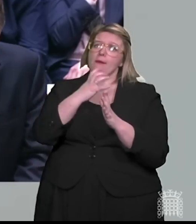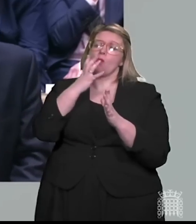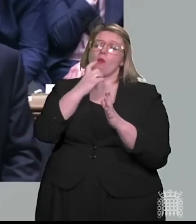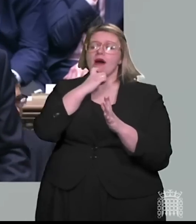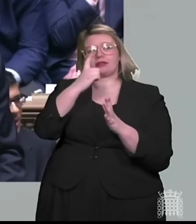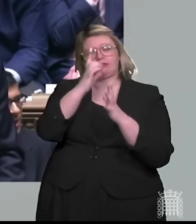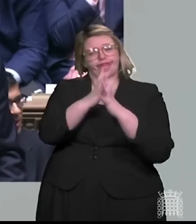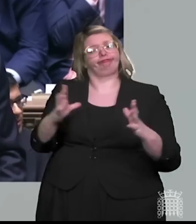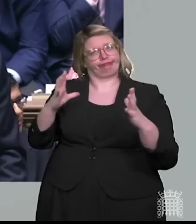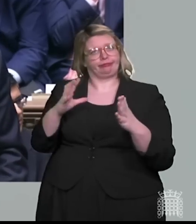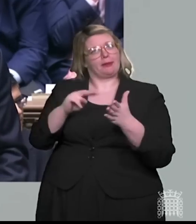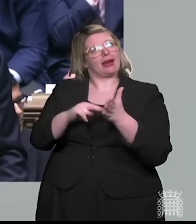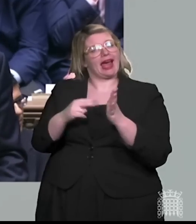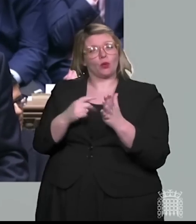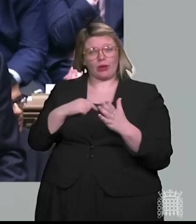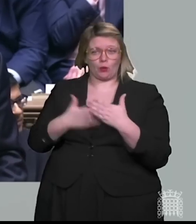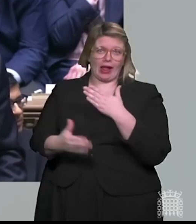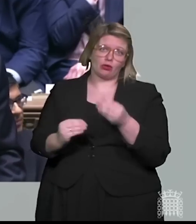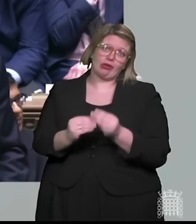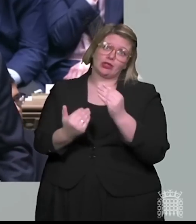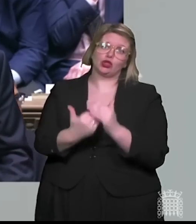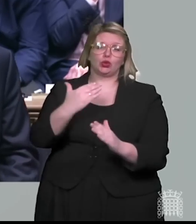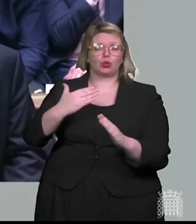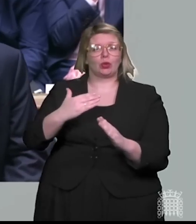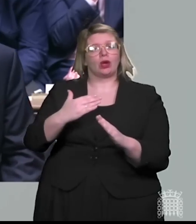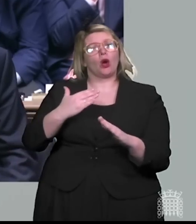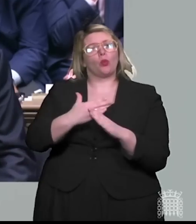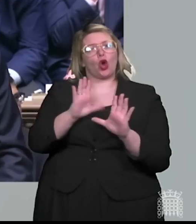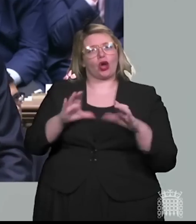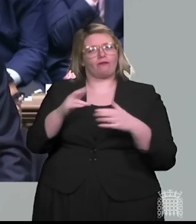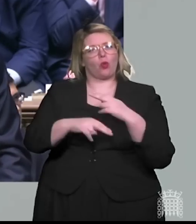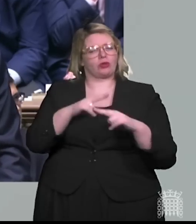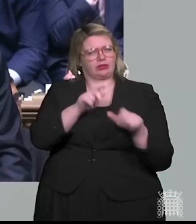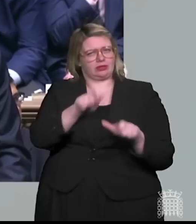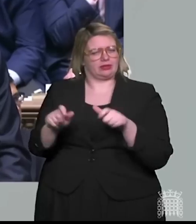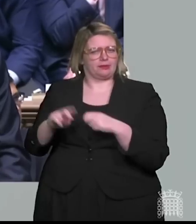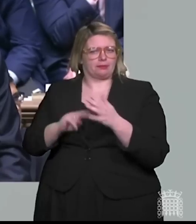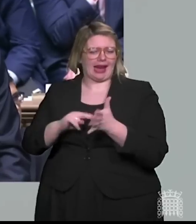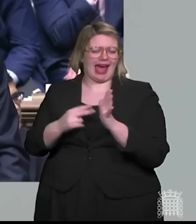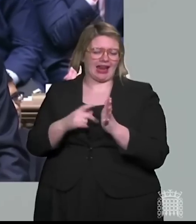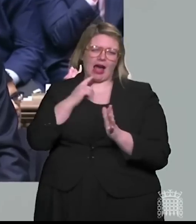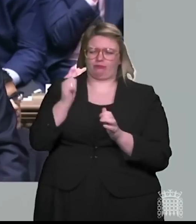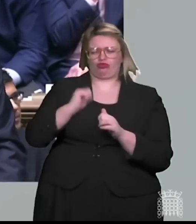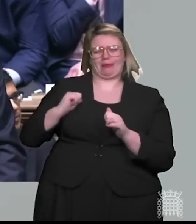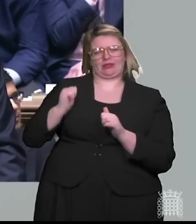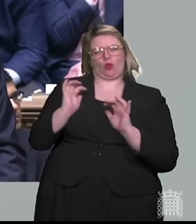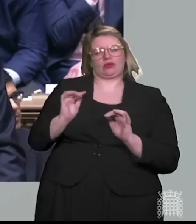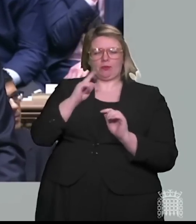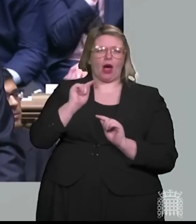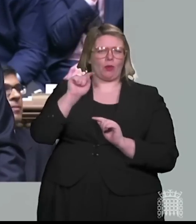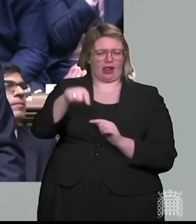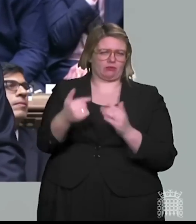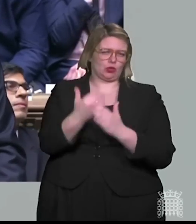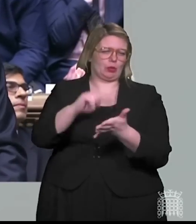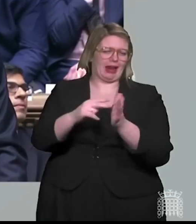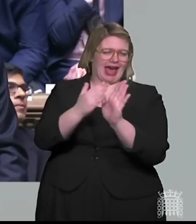publish a long-term workforce plan that I promised in the autumn statement. But ahead of that, I don't want any doctor to